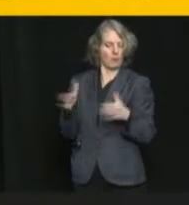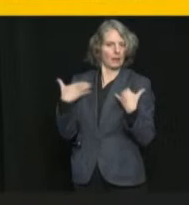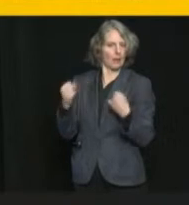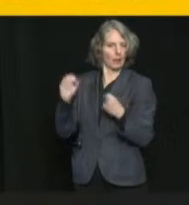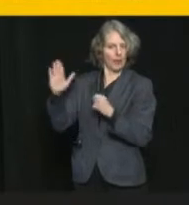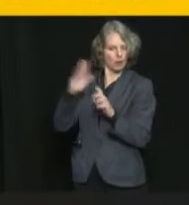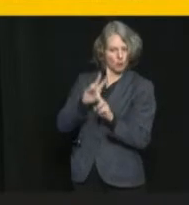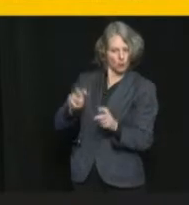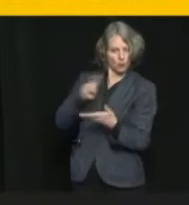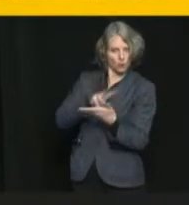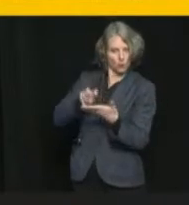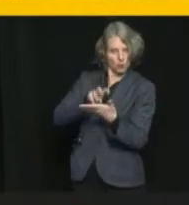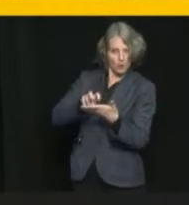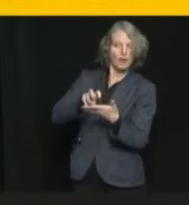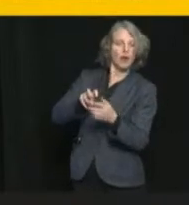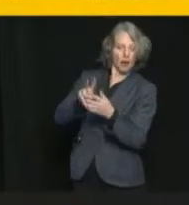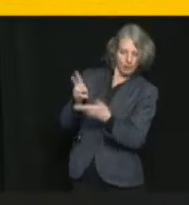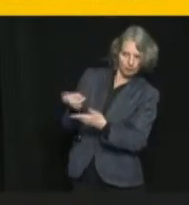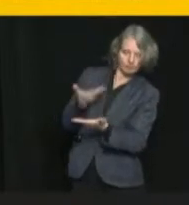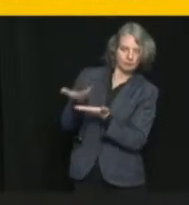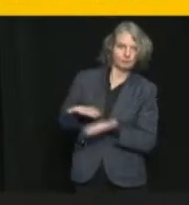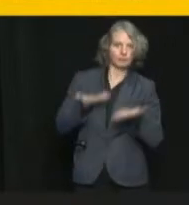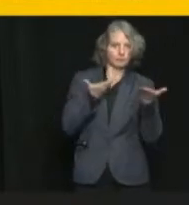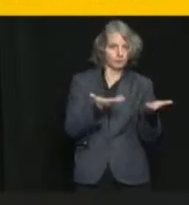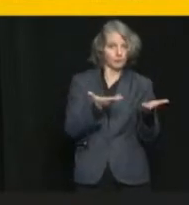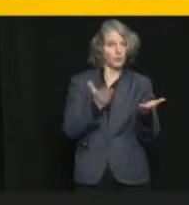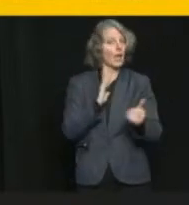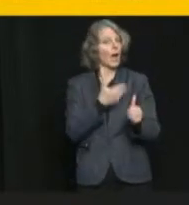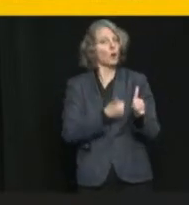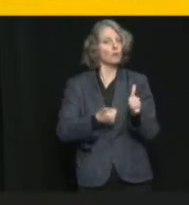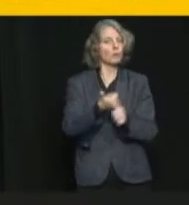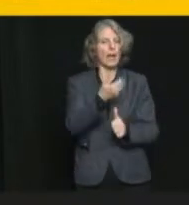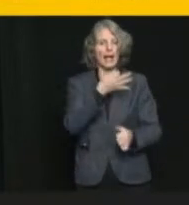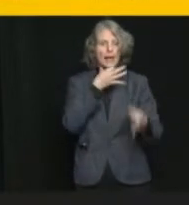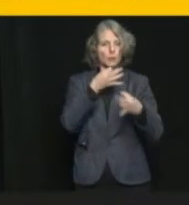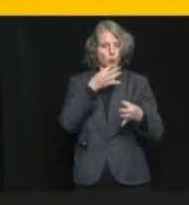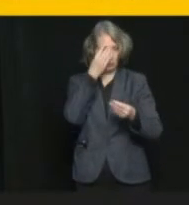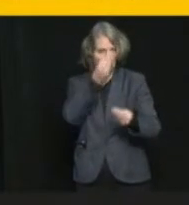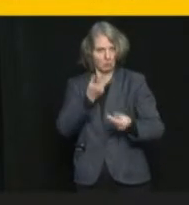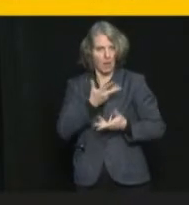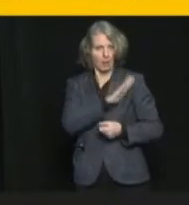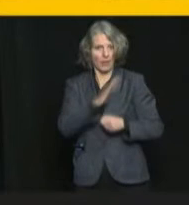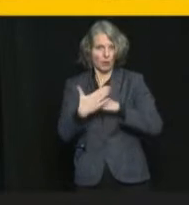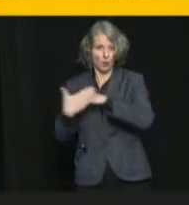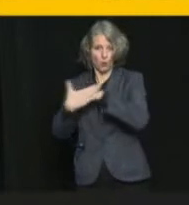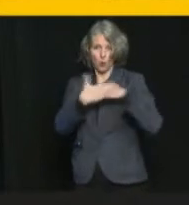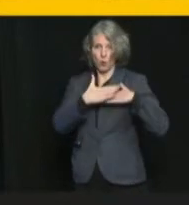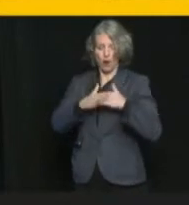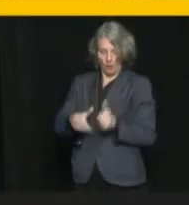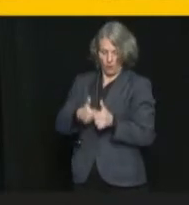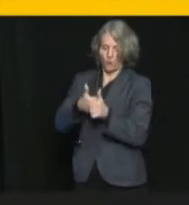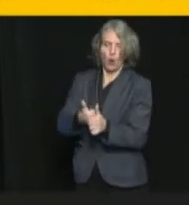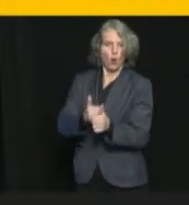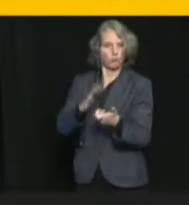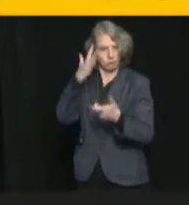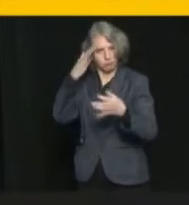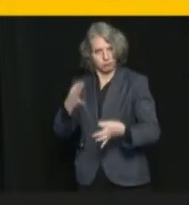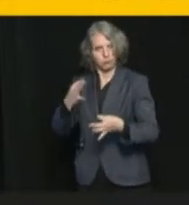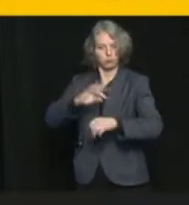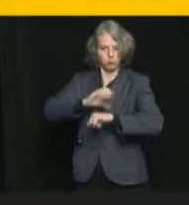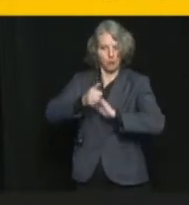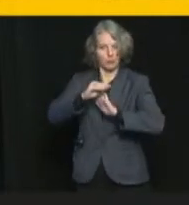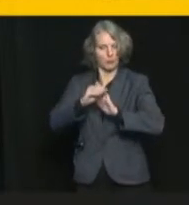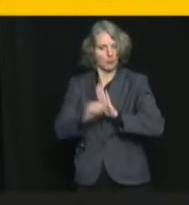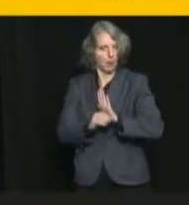our ministers are actively leaning in on this and talking to experts to reach a determination without delay. We will